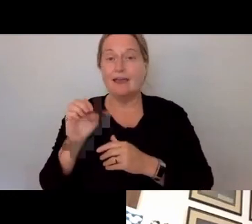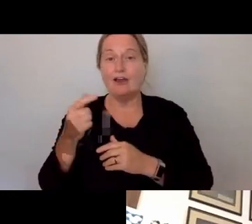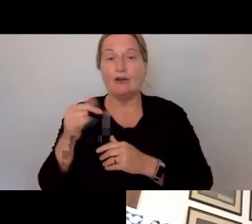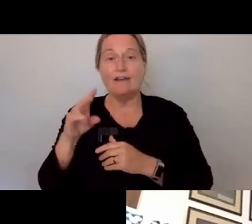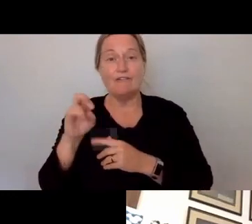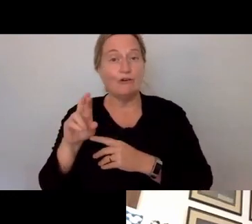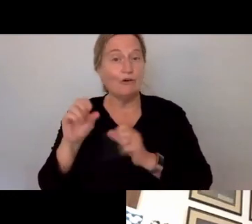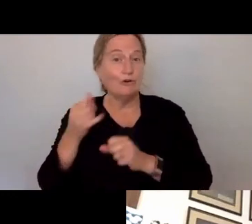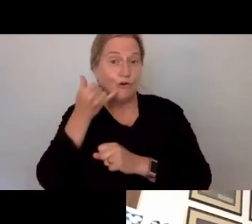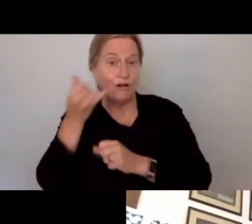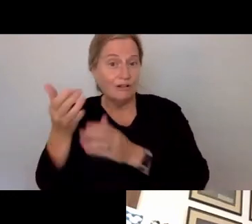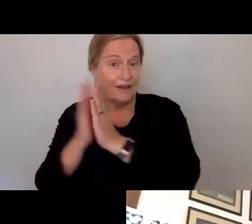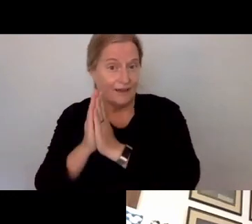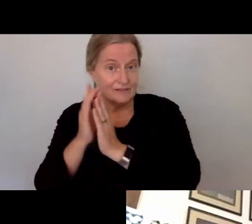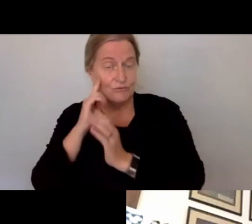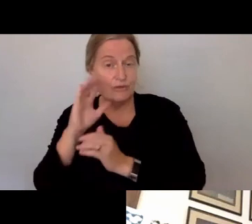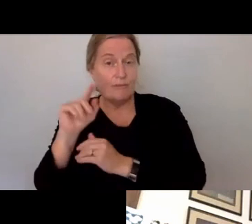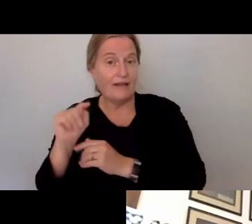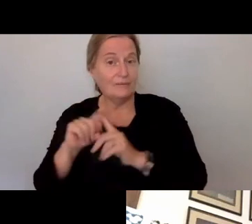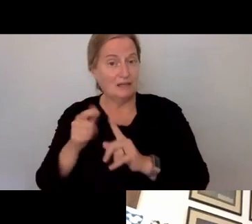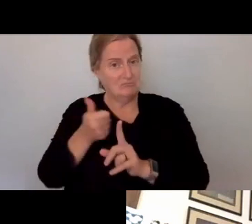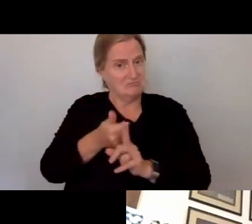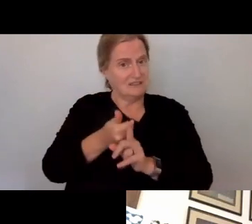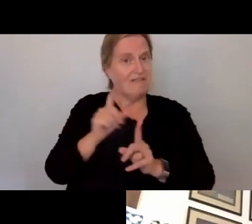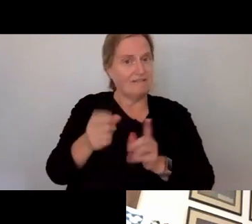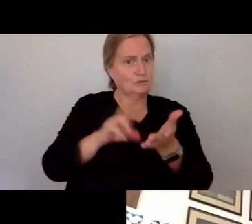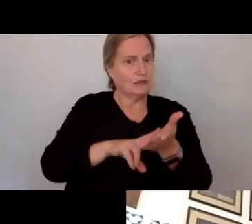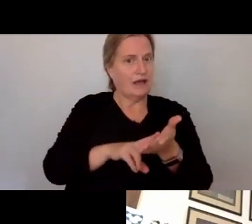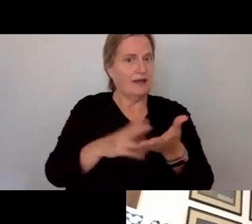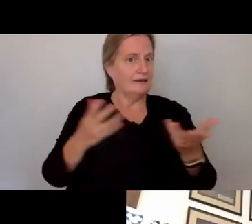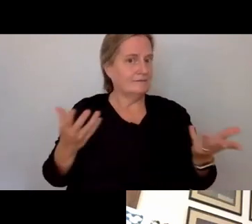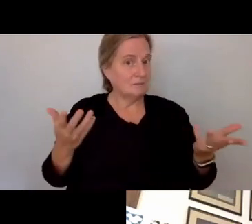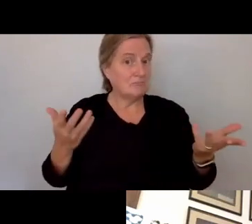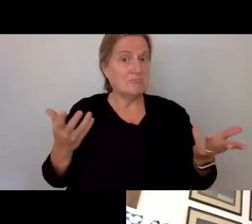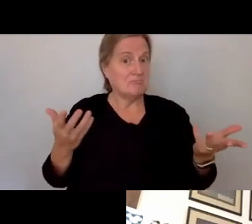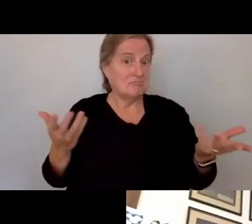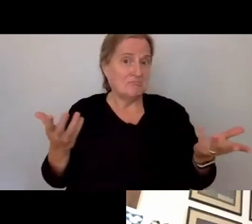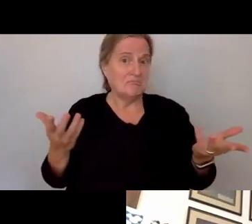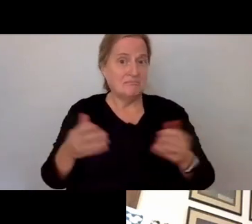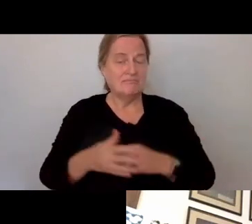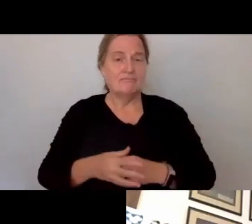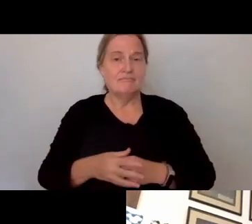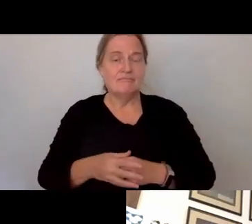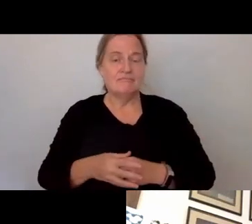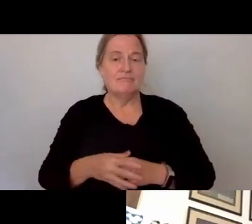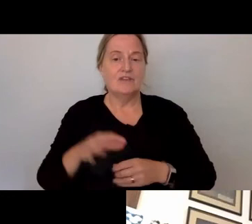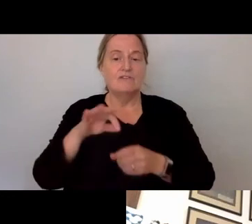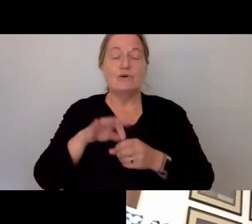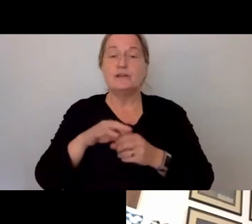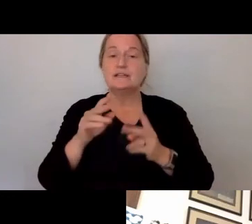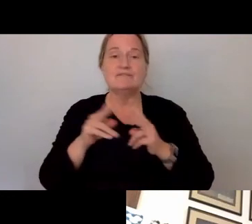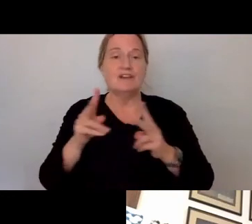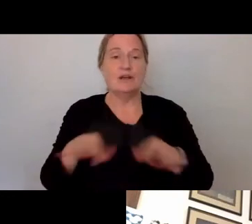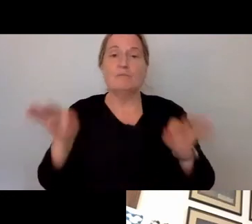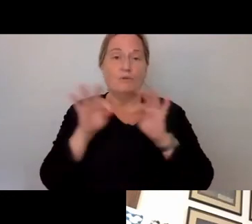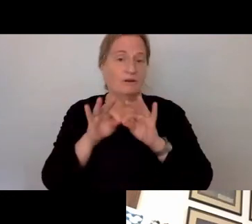on something, but I think it's pretty squared away. And so voting is very important. And I think that the